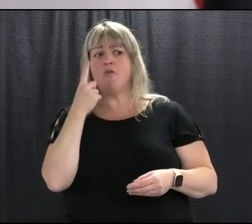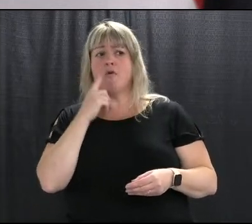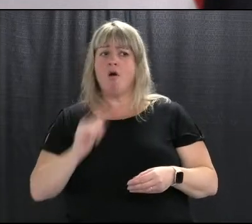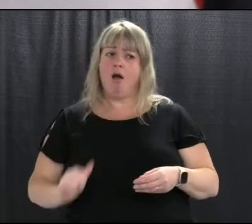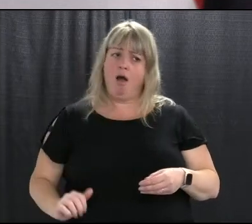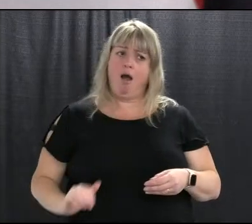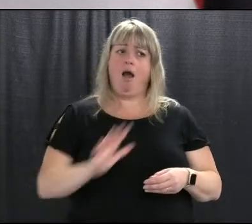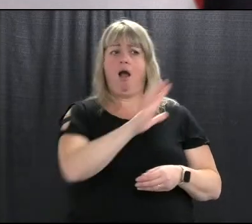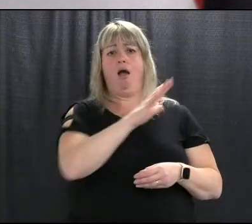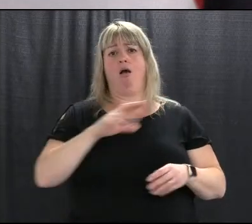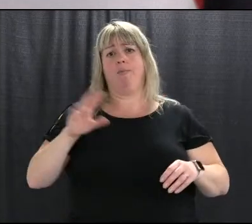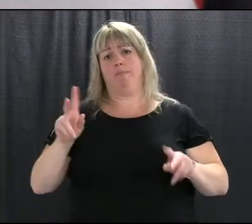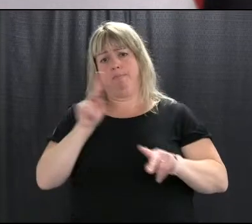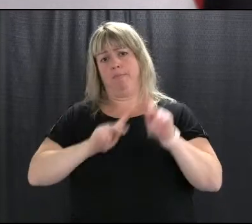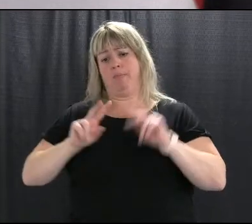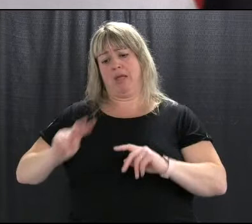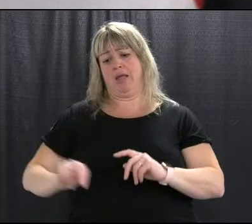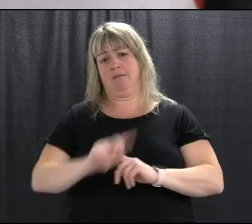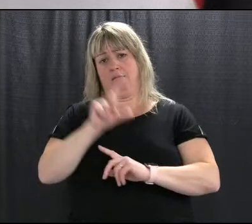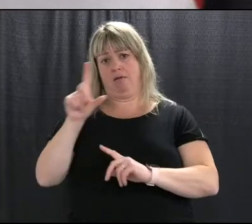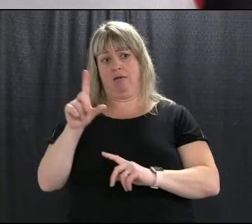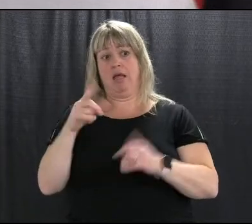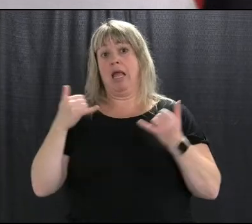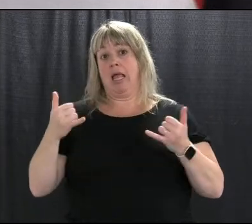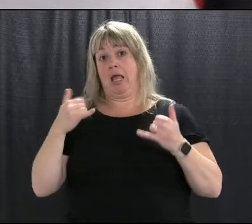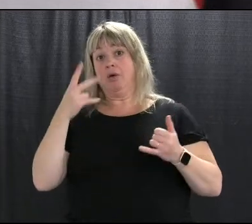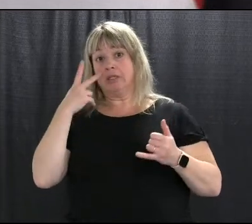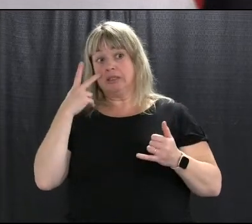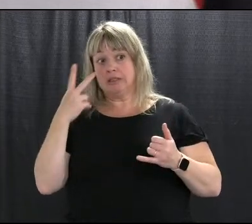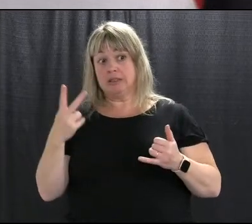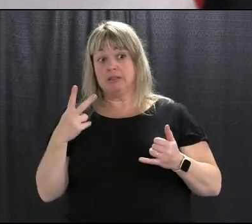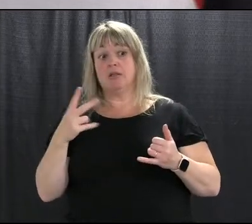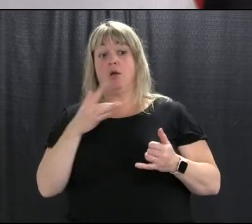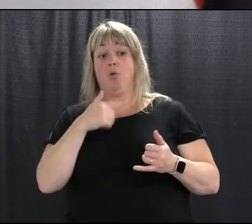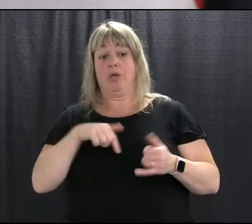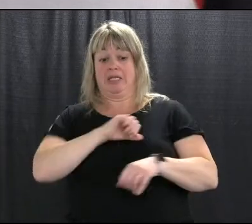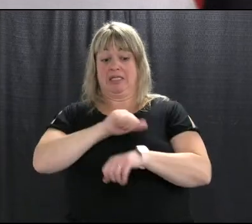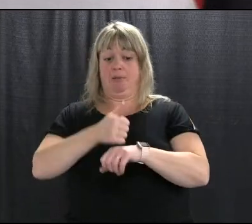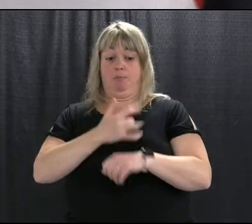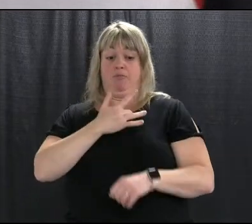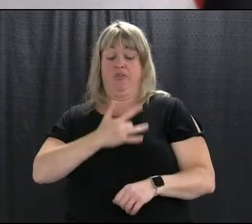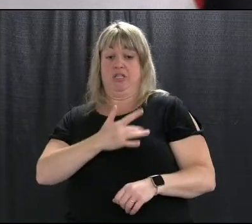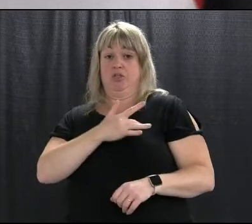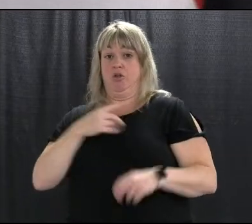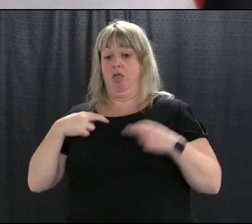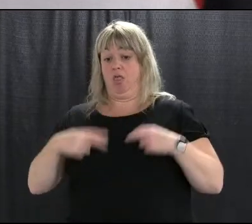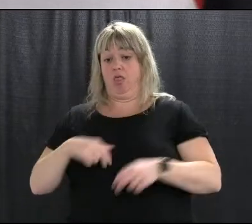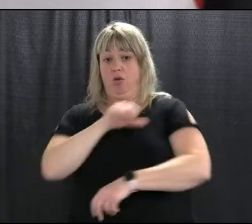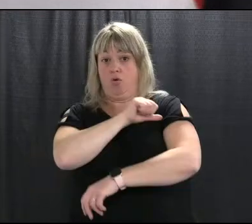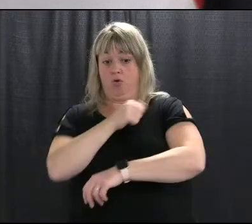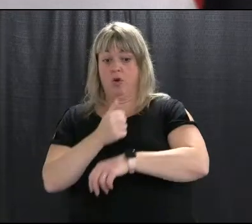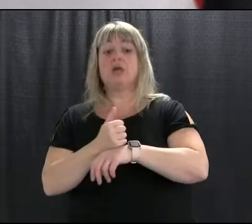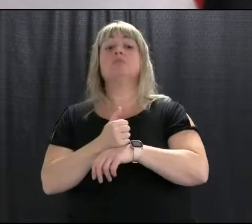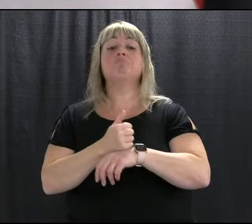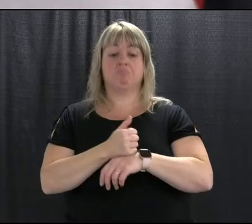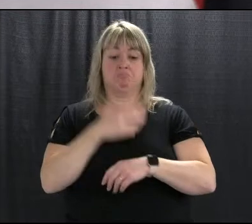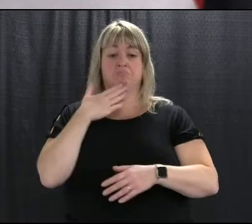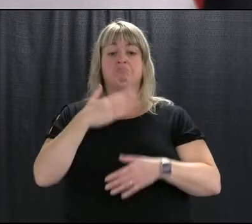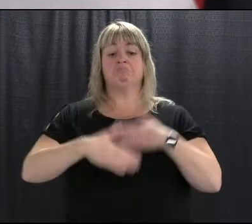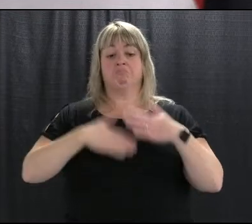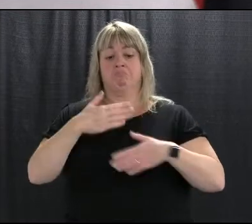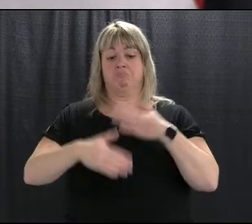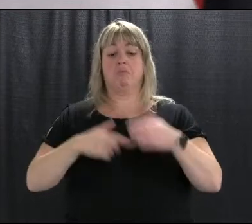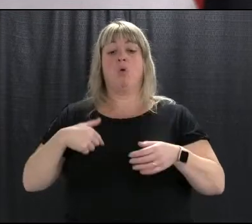province. And in this situation here, the advent of a provincial health authority has facilitated the development of